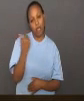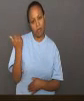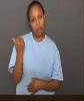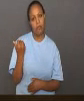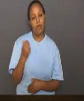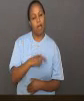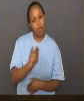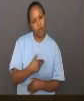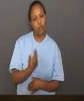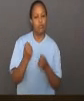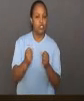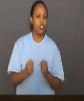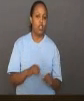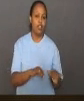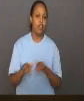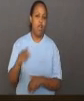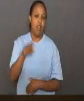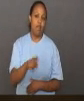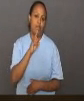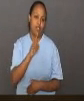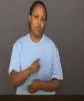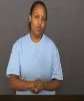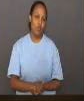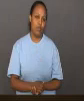beliefs of others.